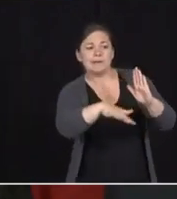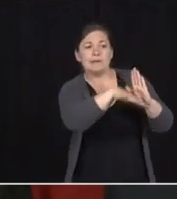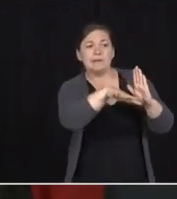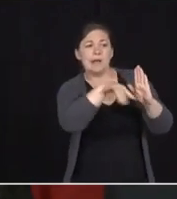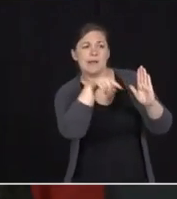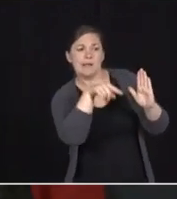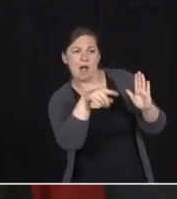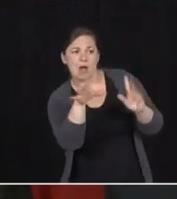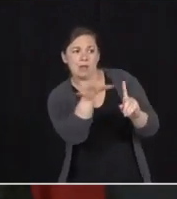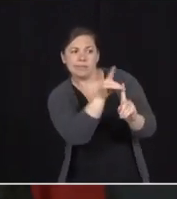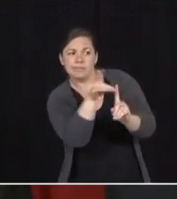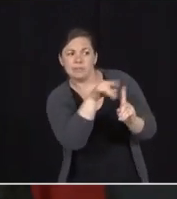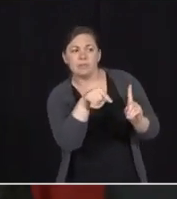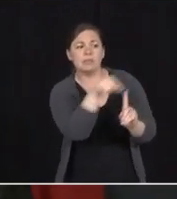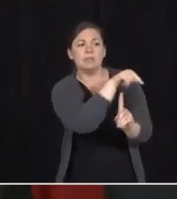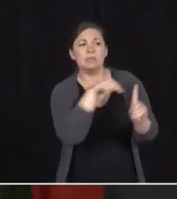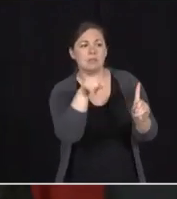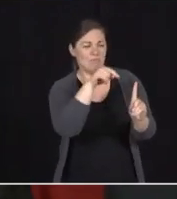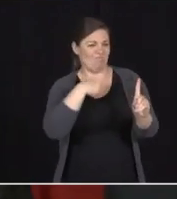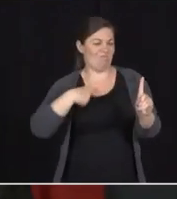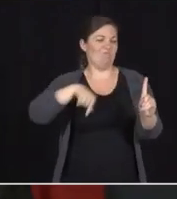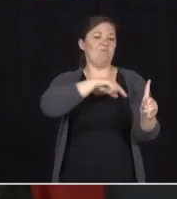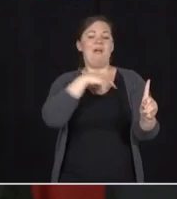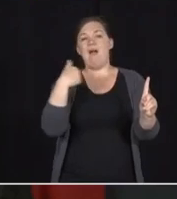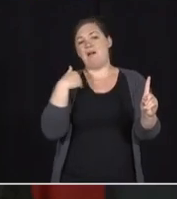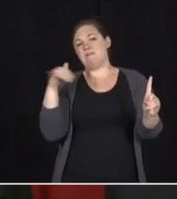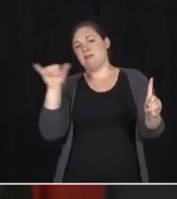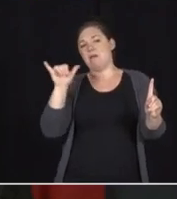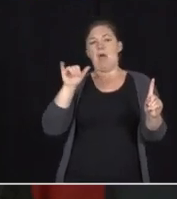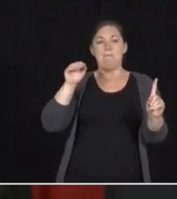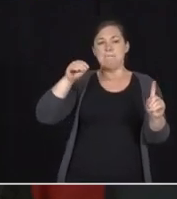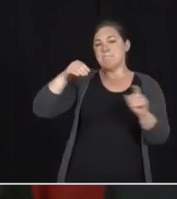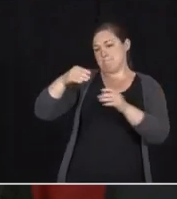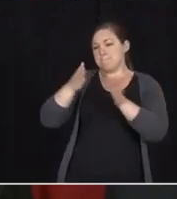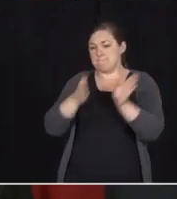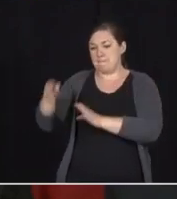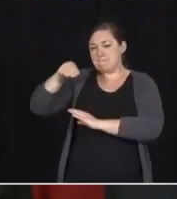up on our map and encouraging people to get out there and get tested.